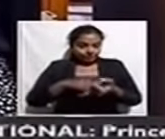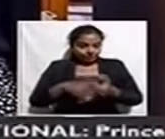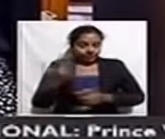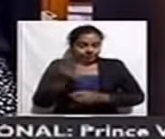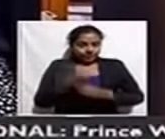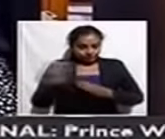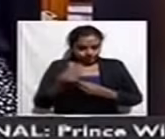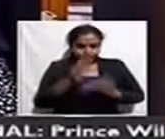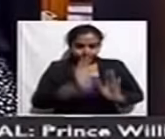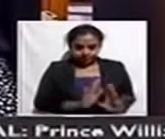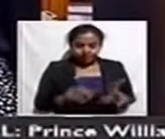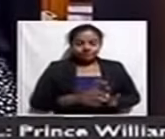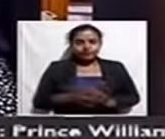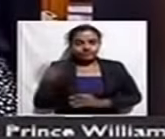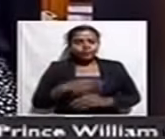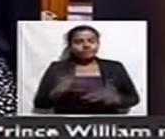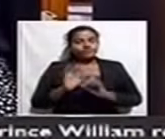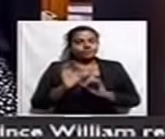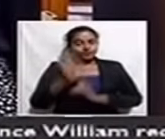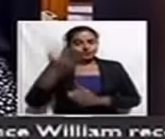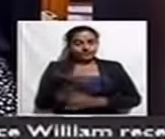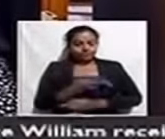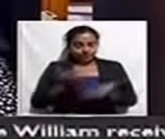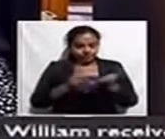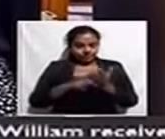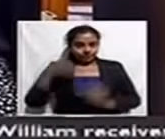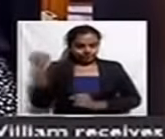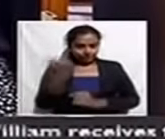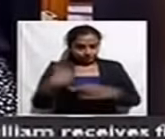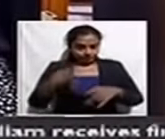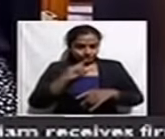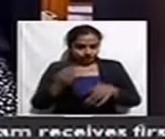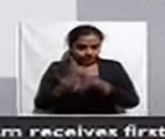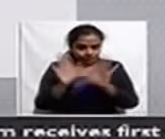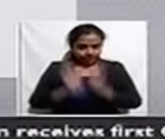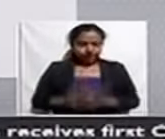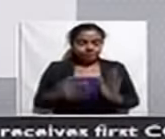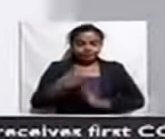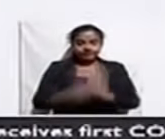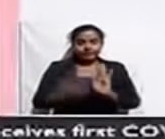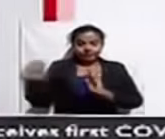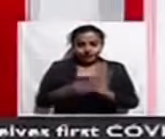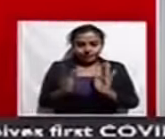division noted that 3 million doses will reach the country by July.